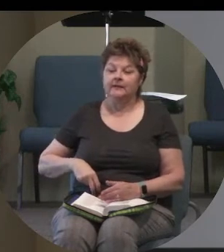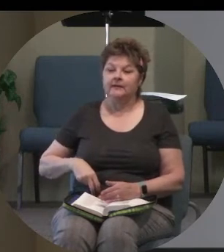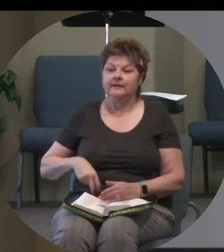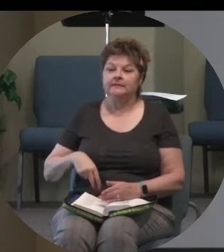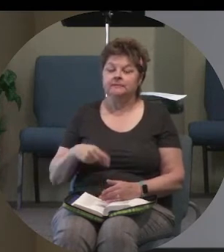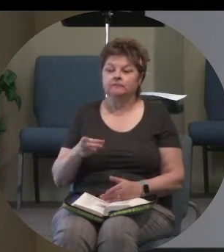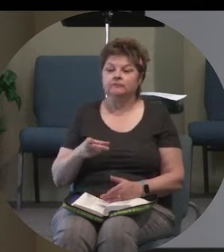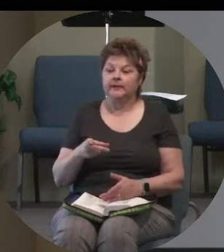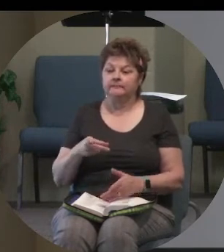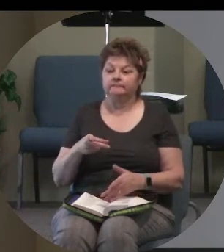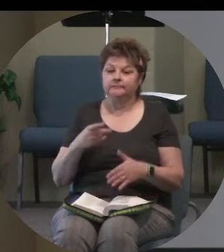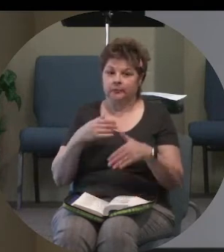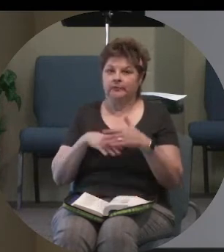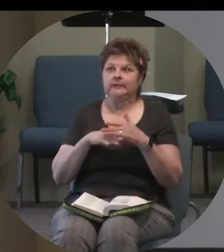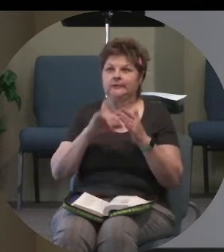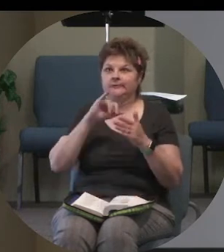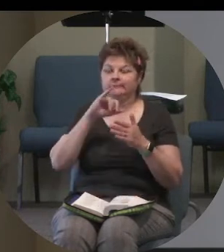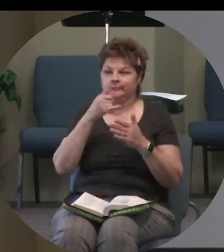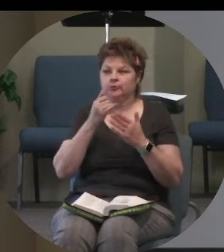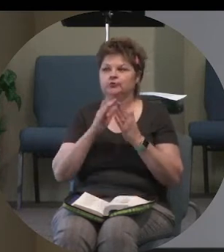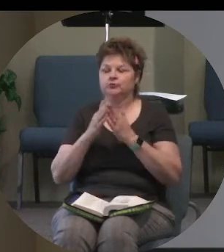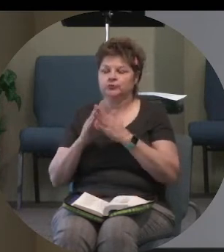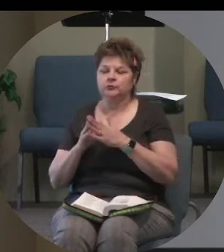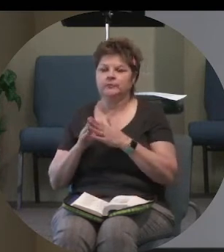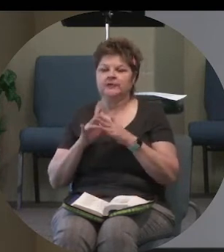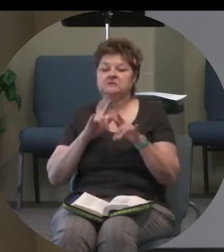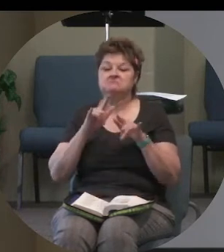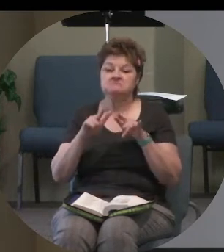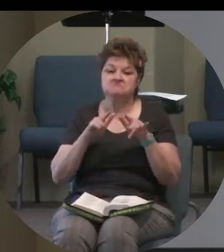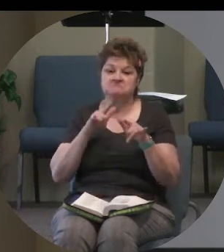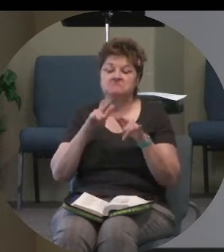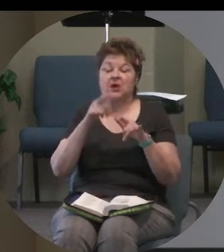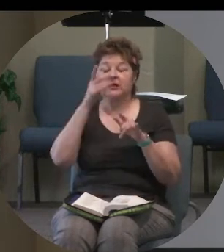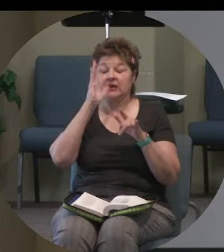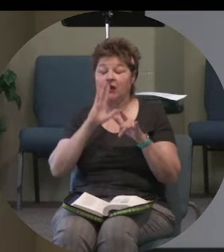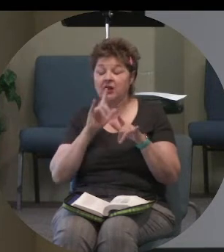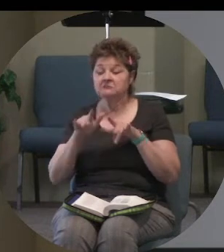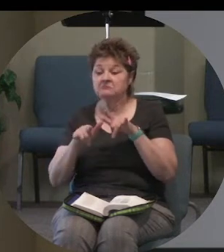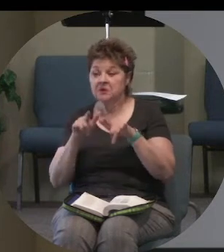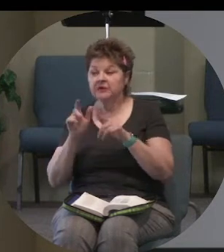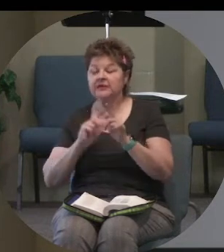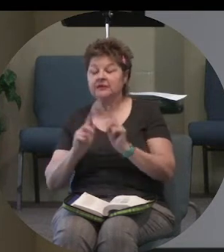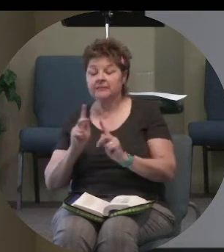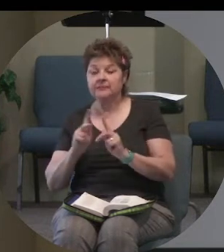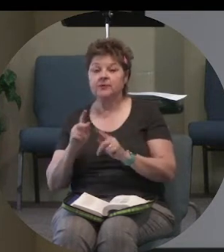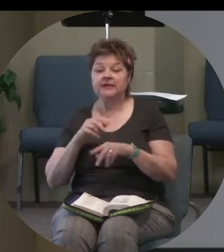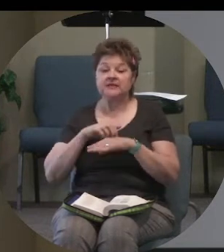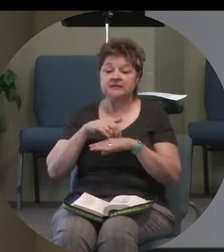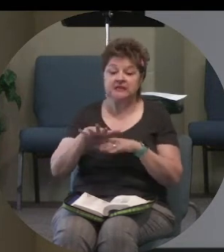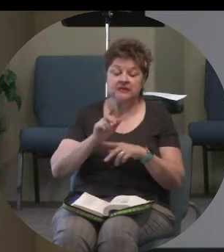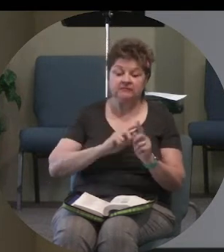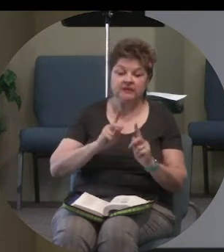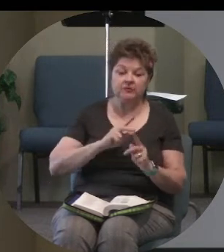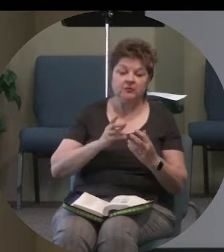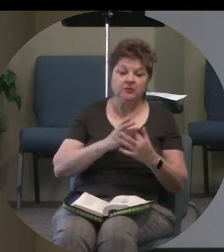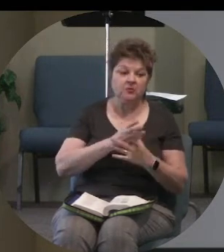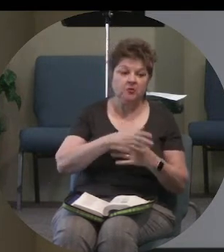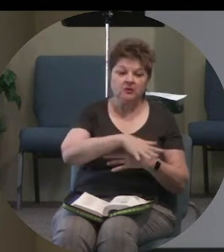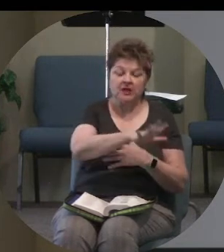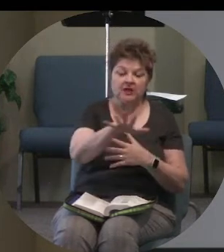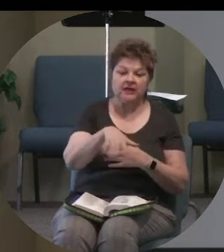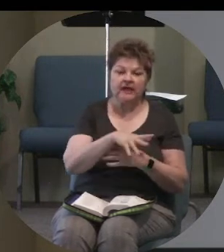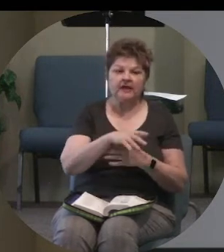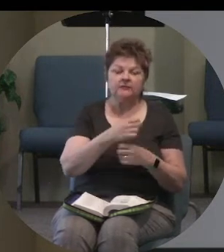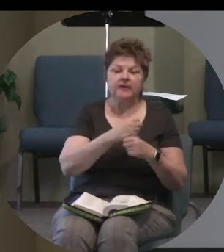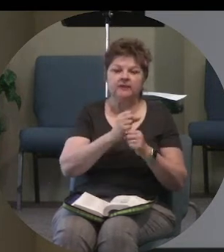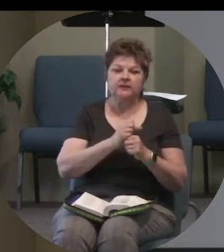door. And he is mocking God, he's mocking the people, and he's sending people out through the land to basically discourage